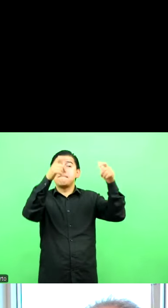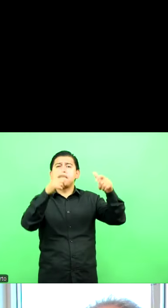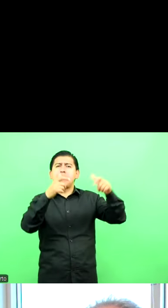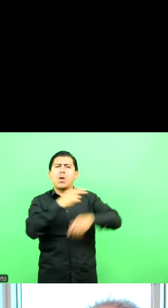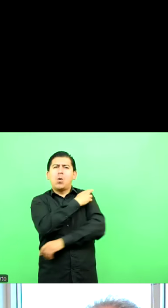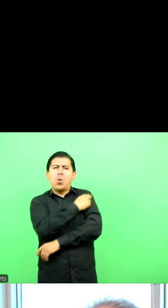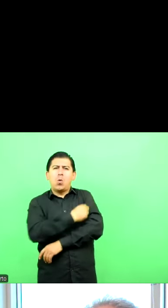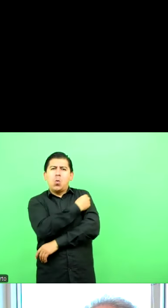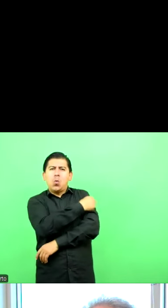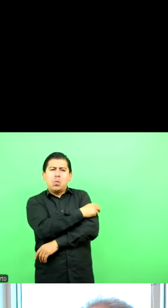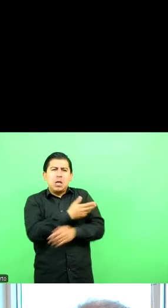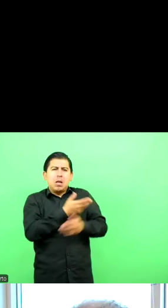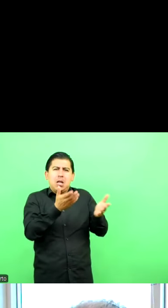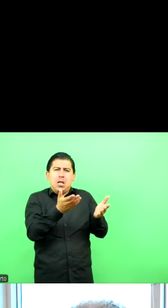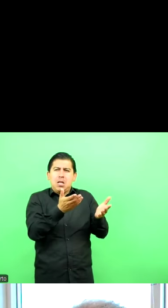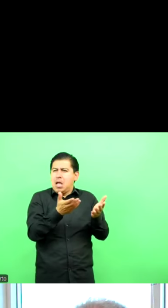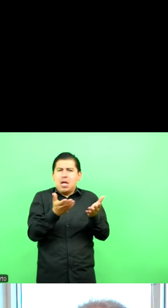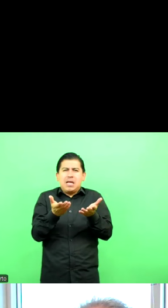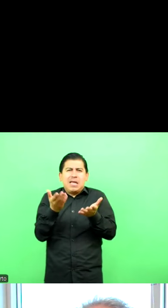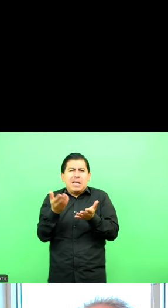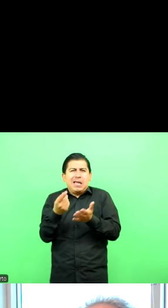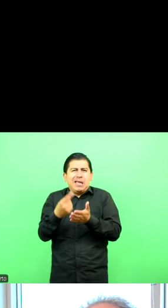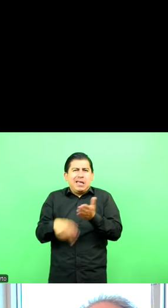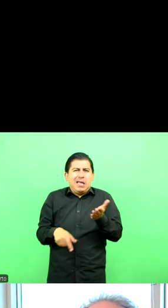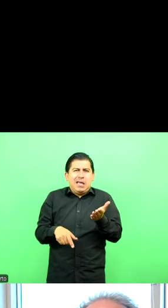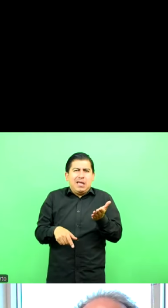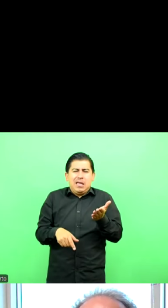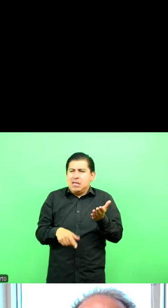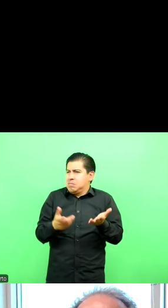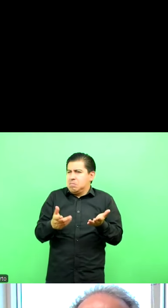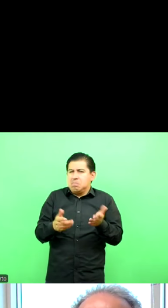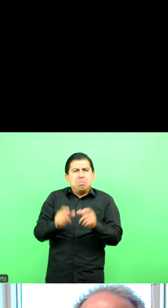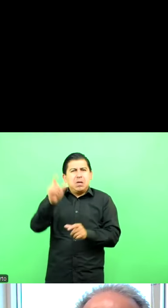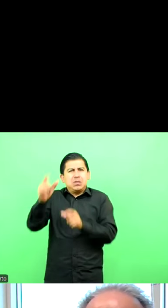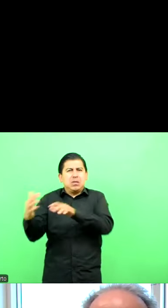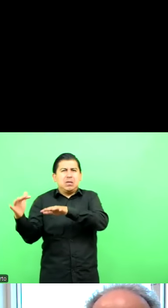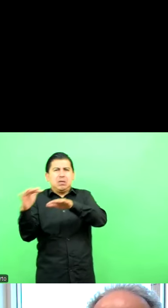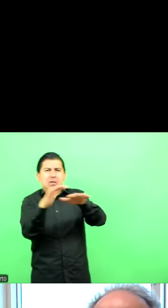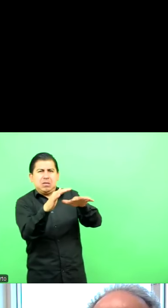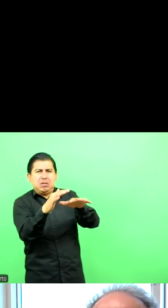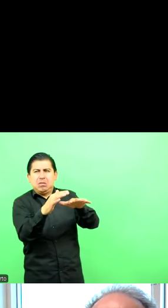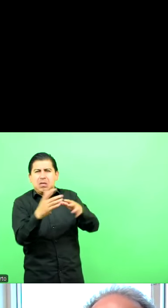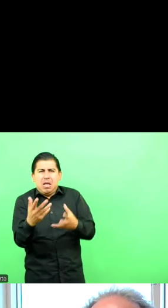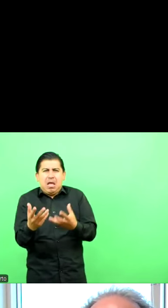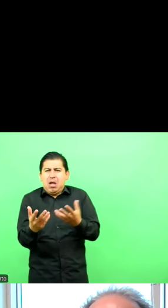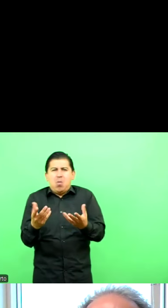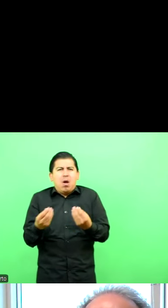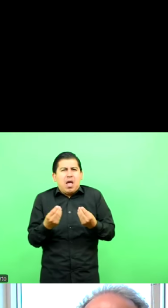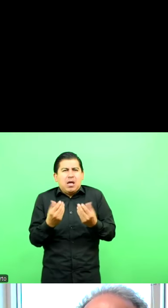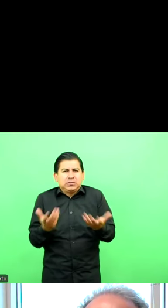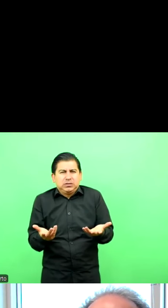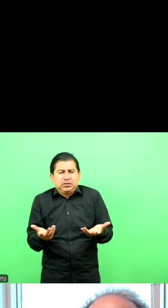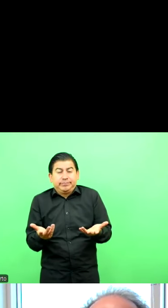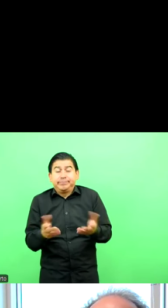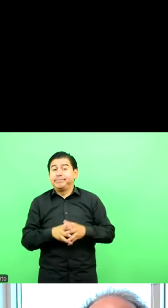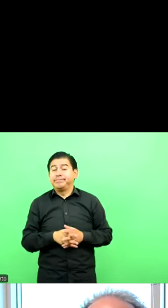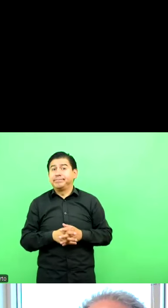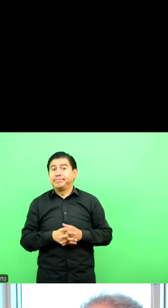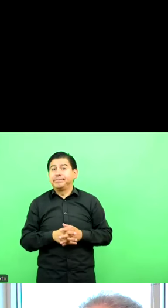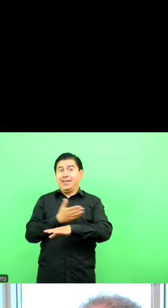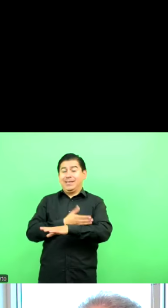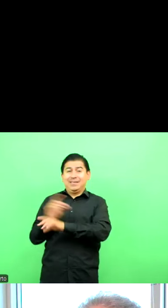resilience through what? And of what? As colleagues mentioned, hospital resilience for what?